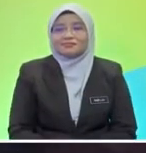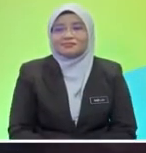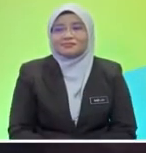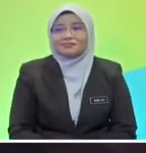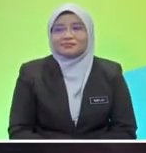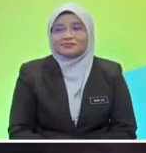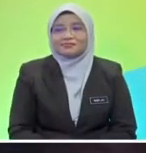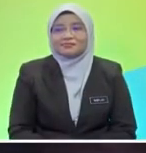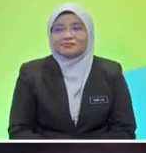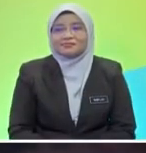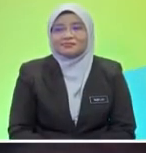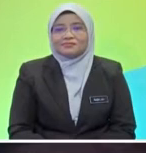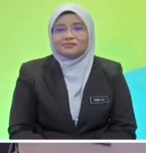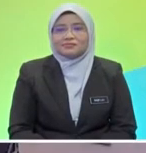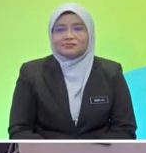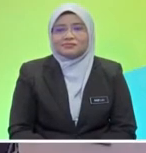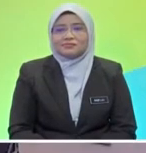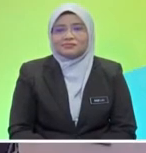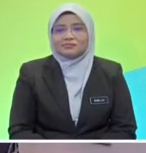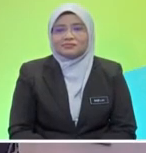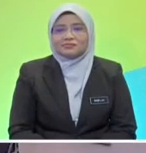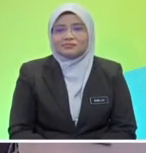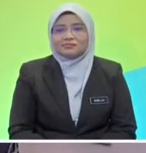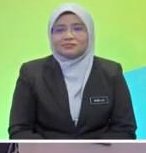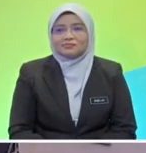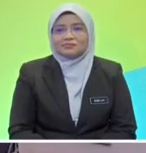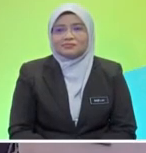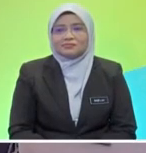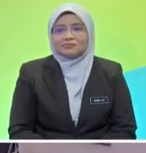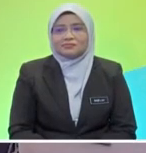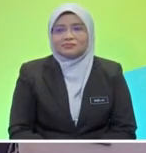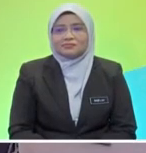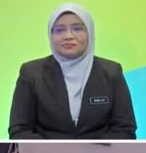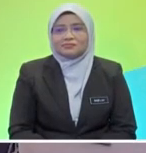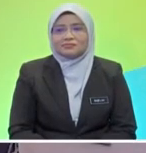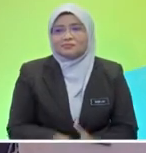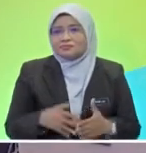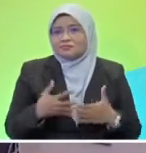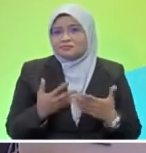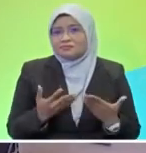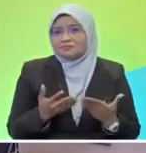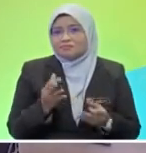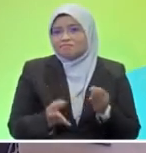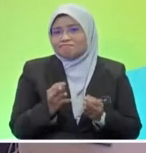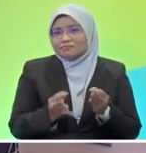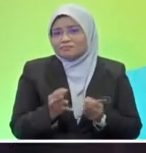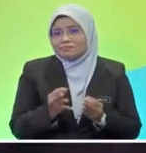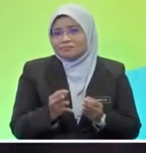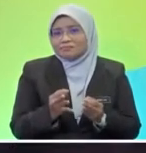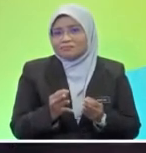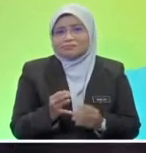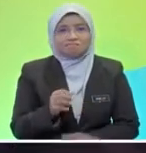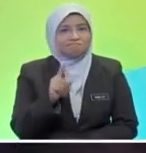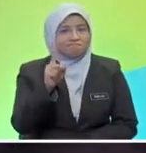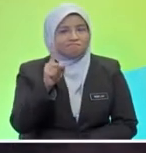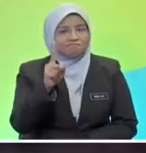your feet. Okay. Mm-hmm. If two, we say feet. How if only one side? If